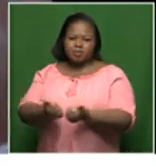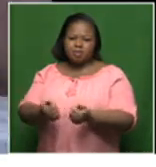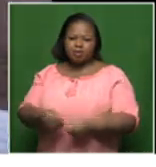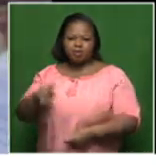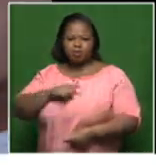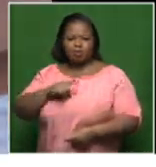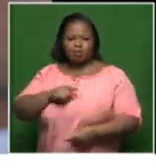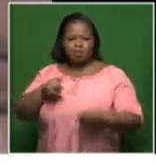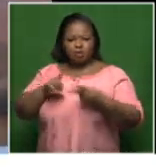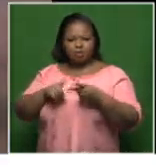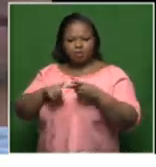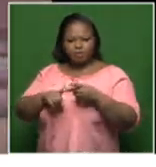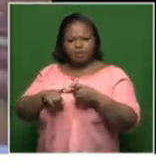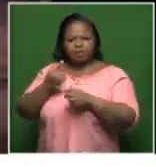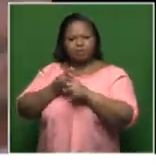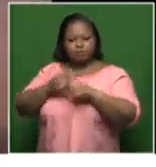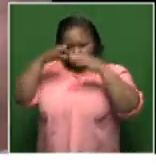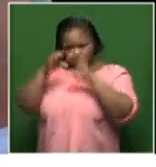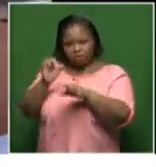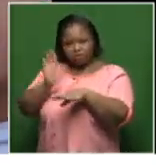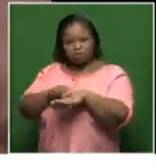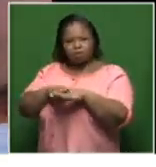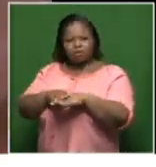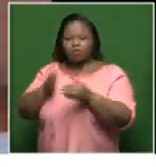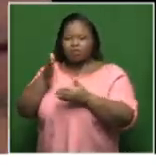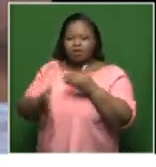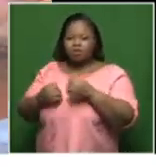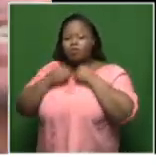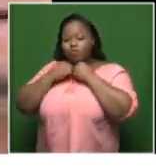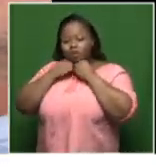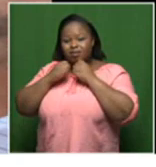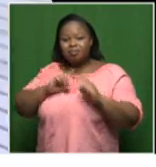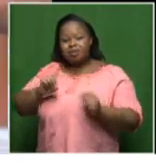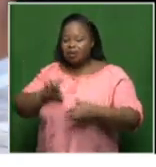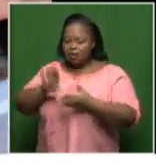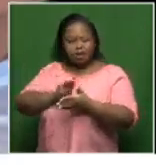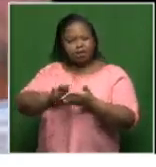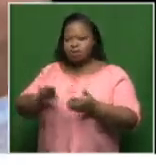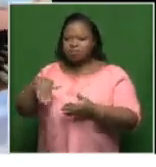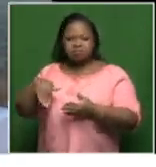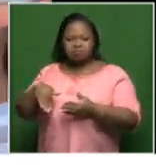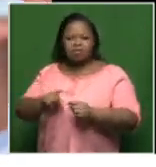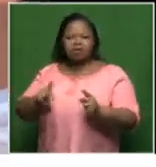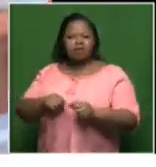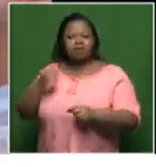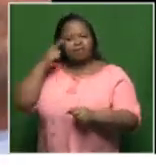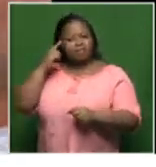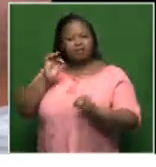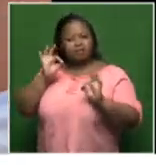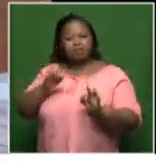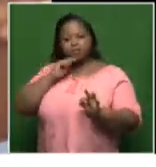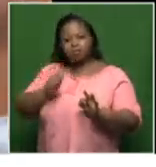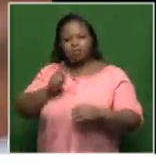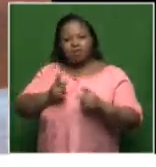Trail Mont Blanc, which is kind of my main focus race for the year at the end of August, still hasn't been cancelled, but I don't know if being realistic, it's at the